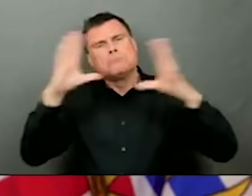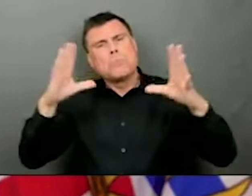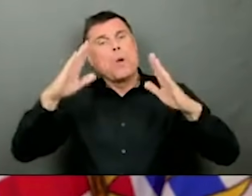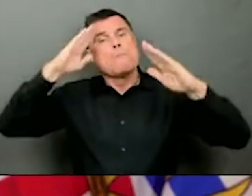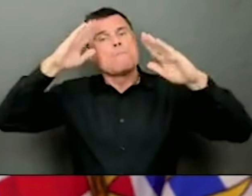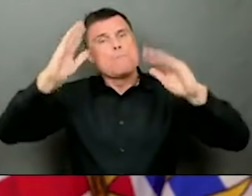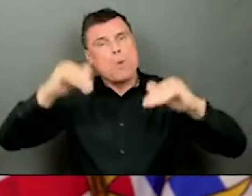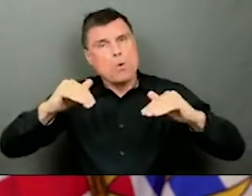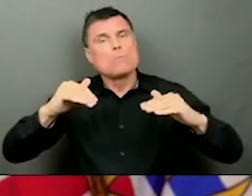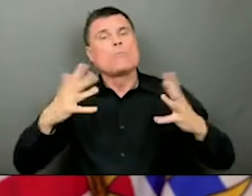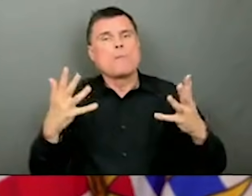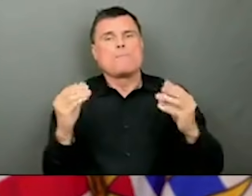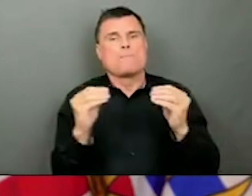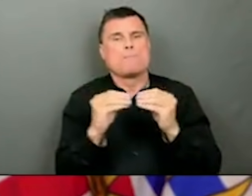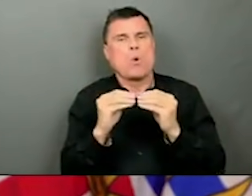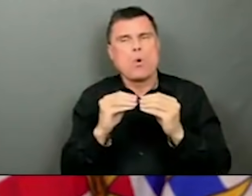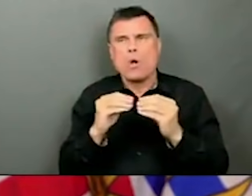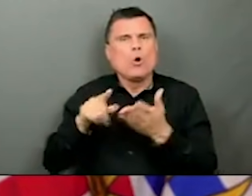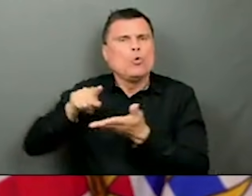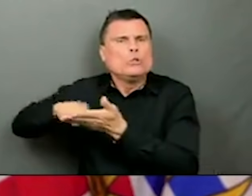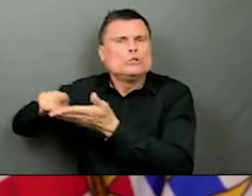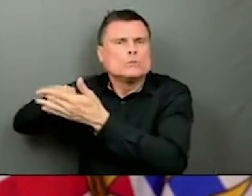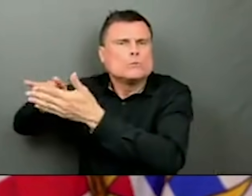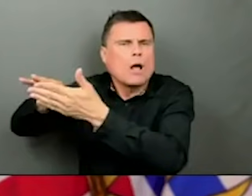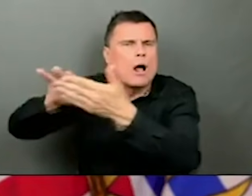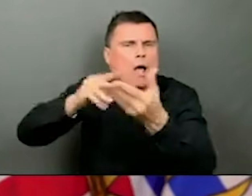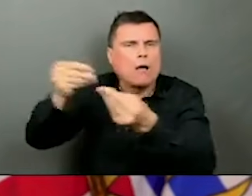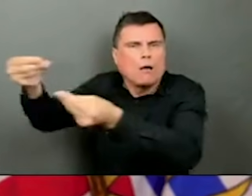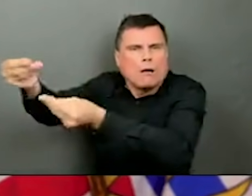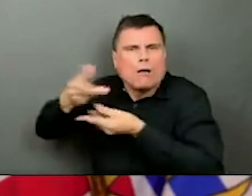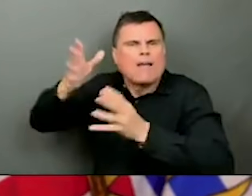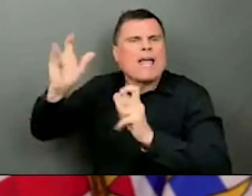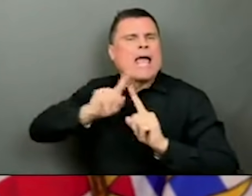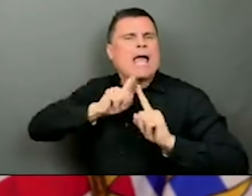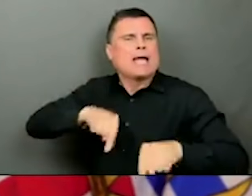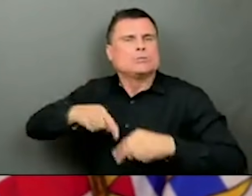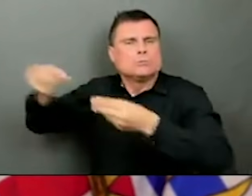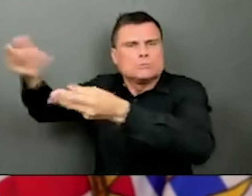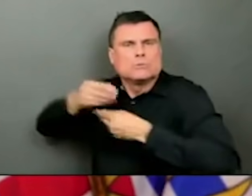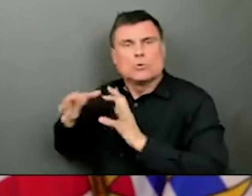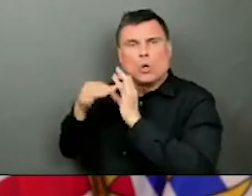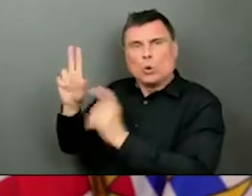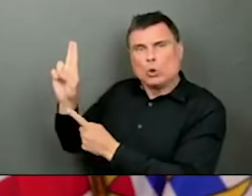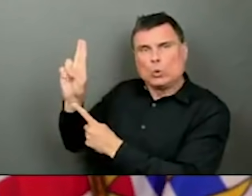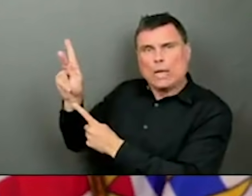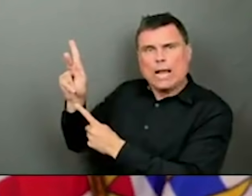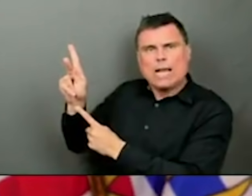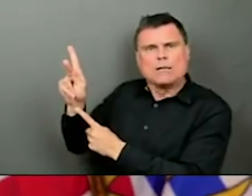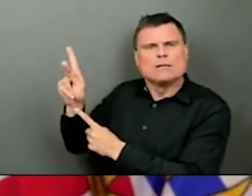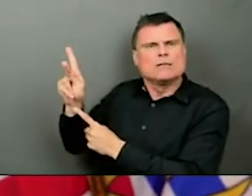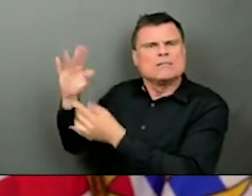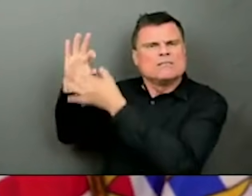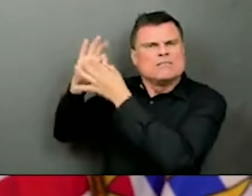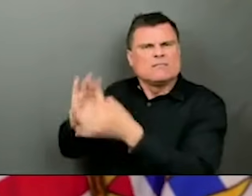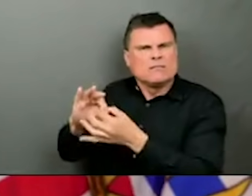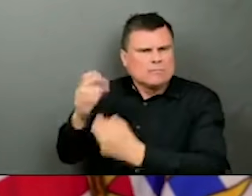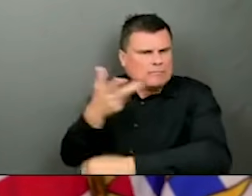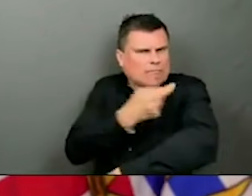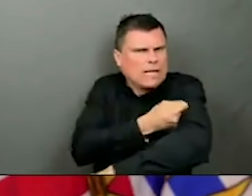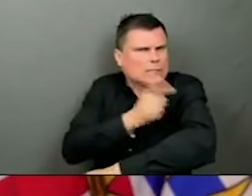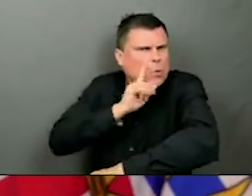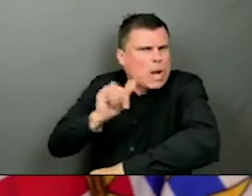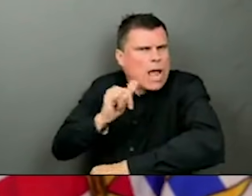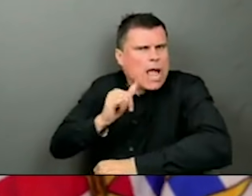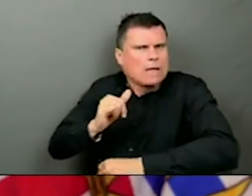places to understand if there is the same or better protection from receiving the